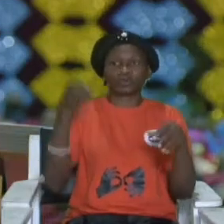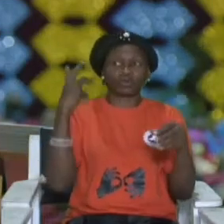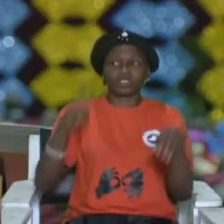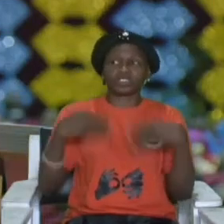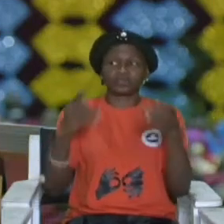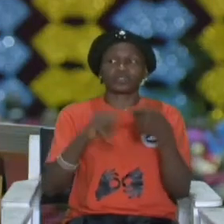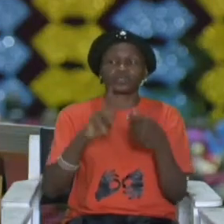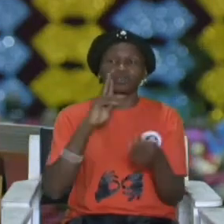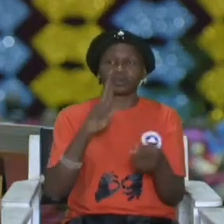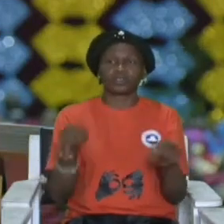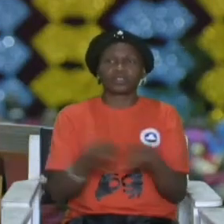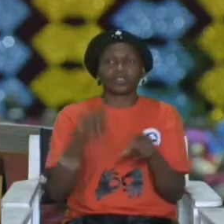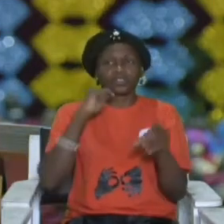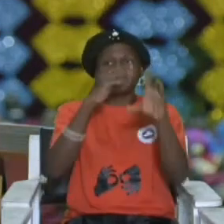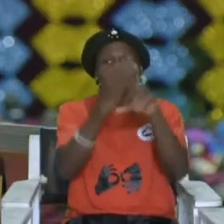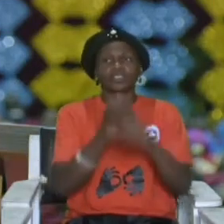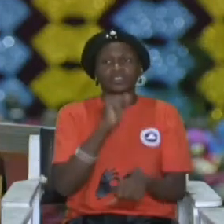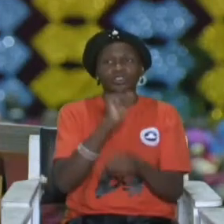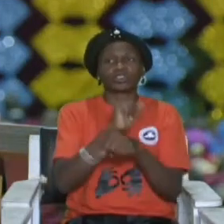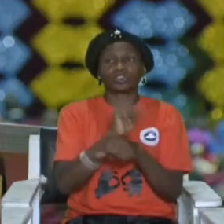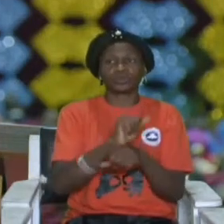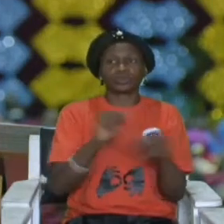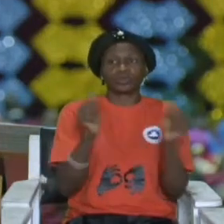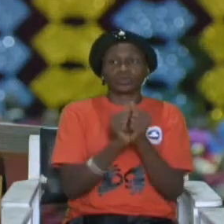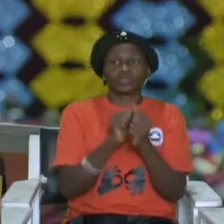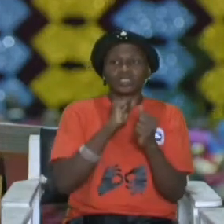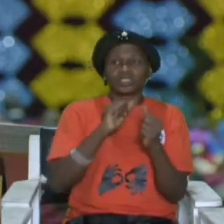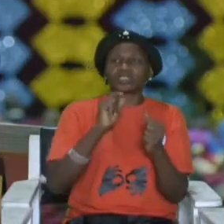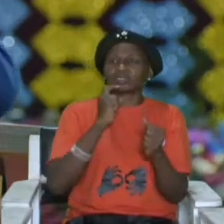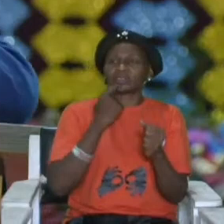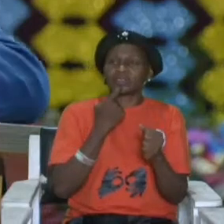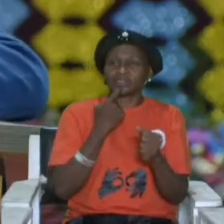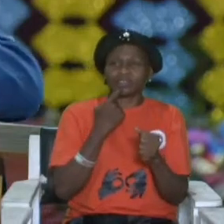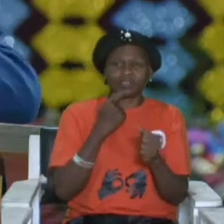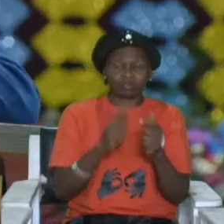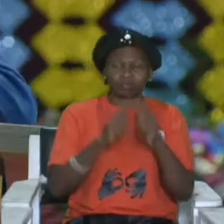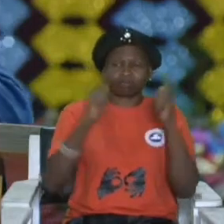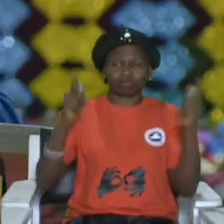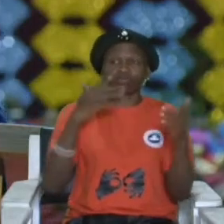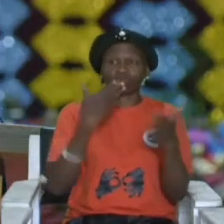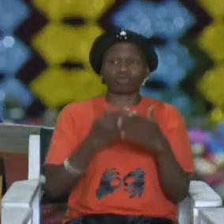her, as she got the job with an extremely good salary.